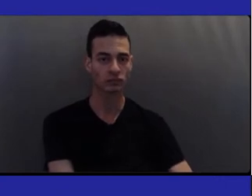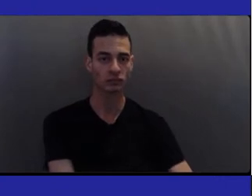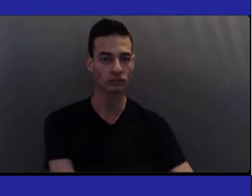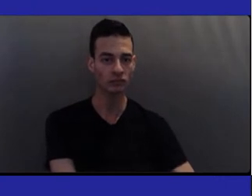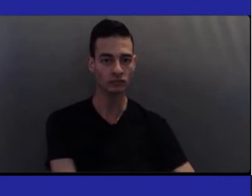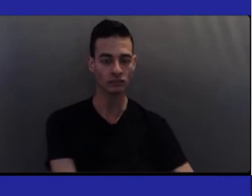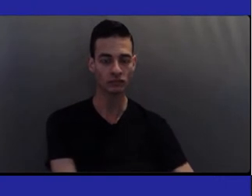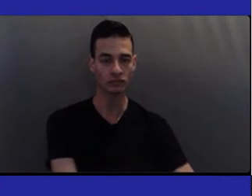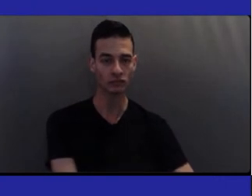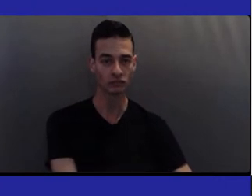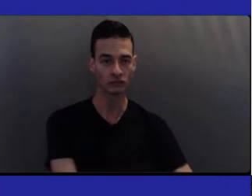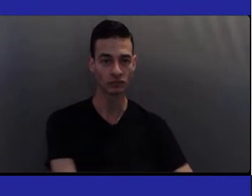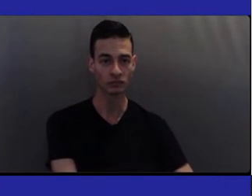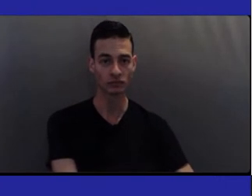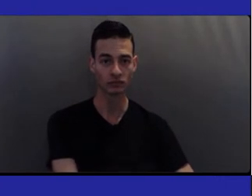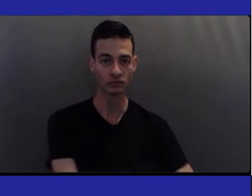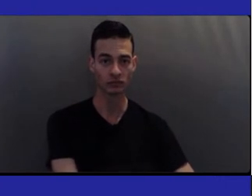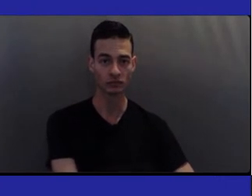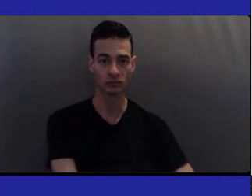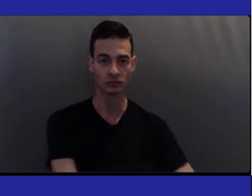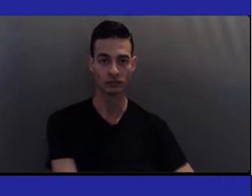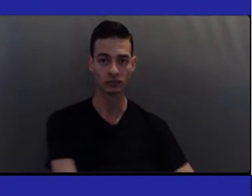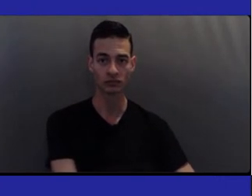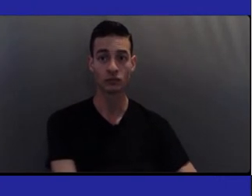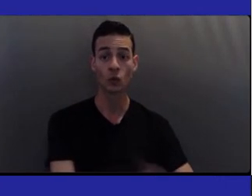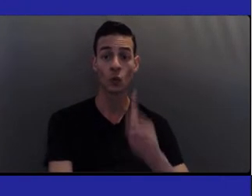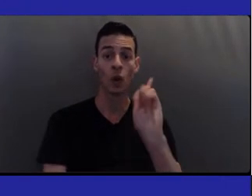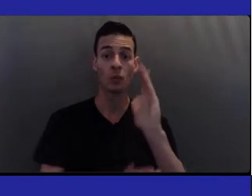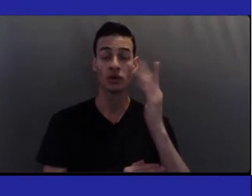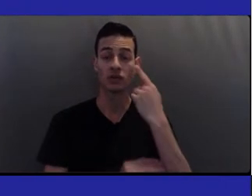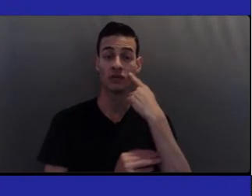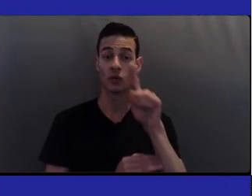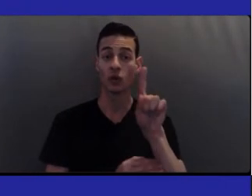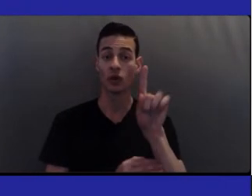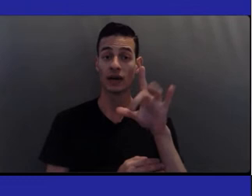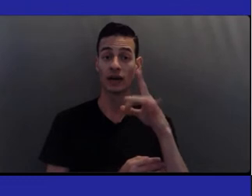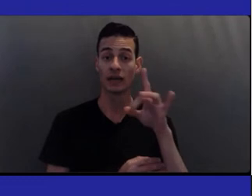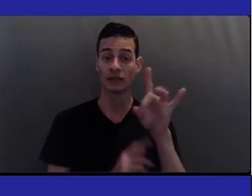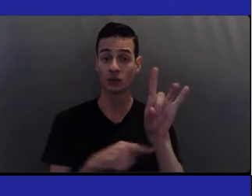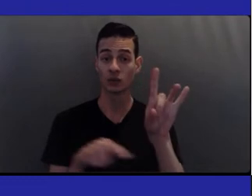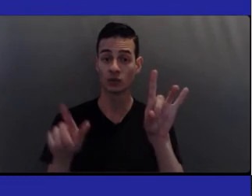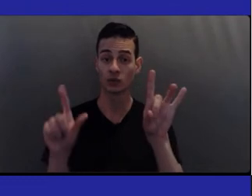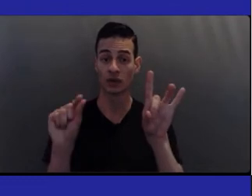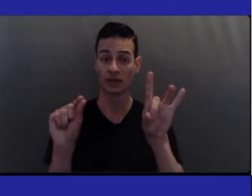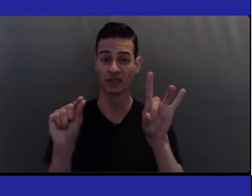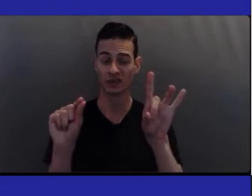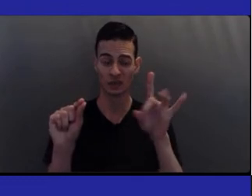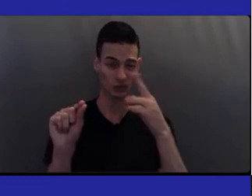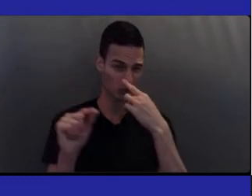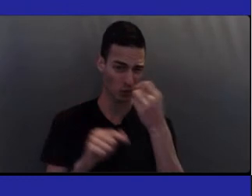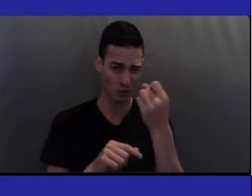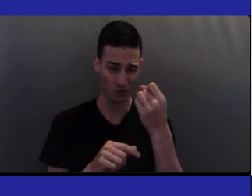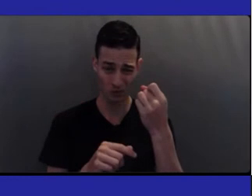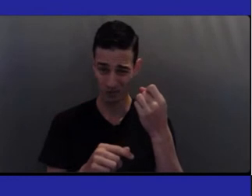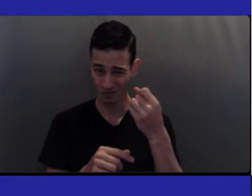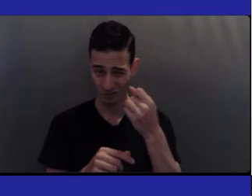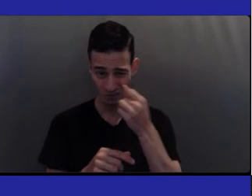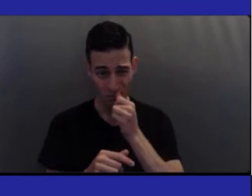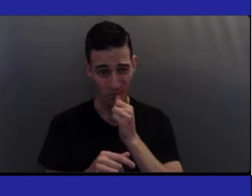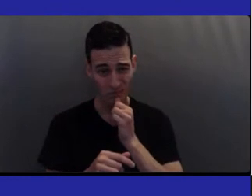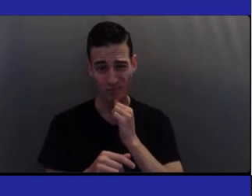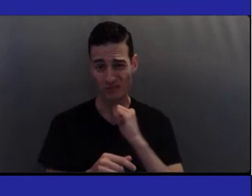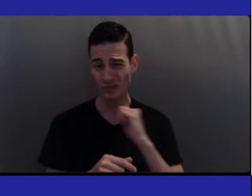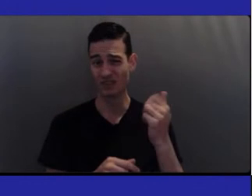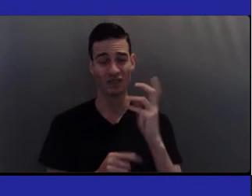one presentation for 18 through 20. So let me bear with me for a couple of minutes. So the first